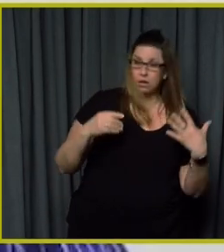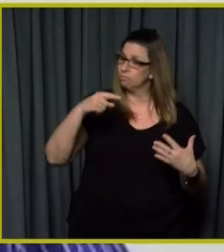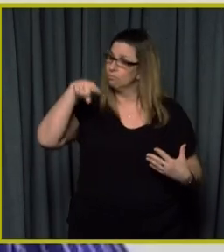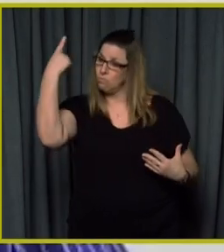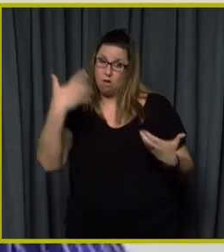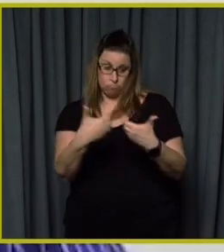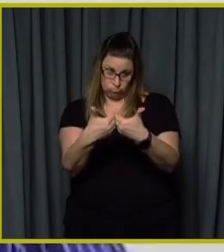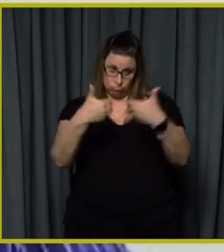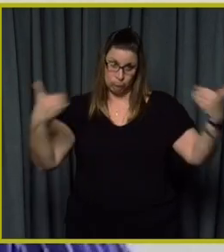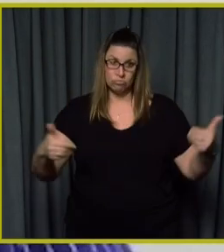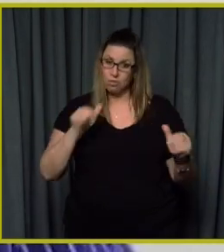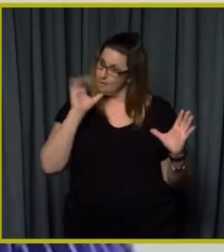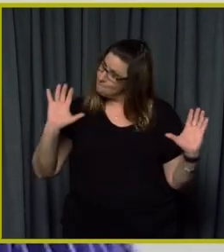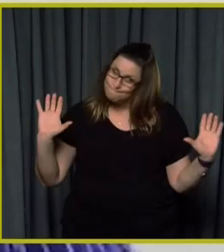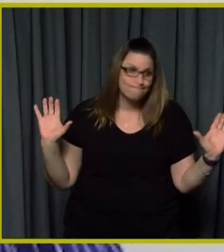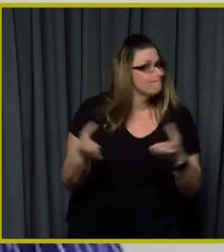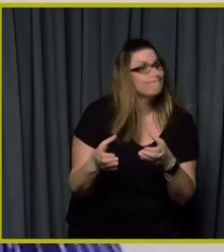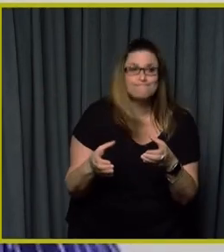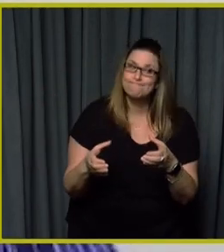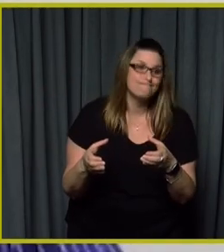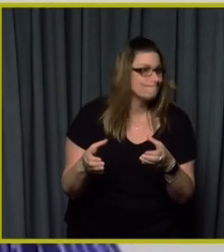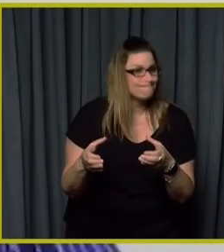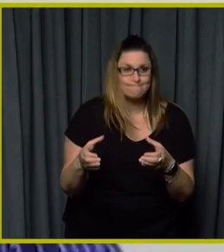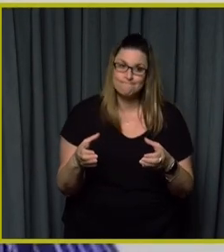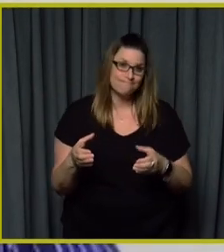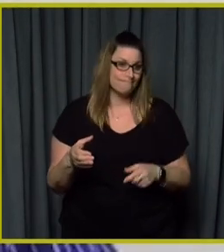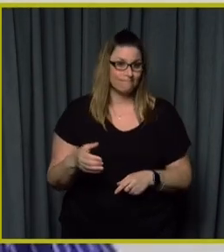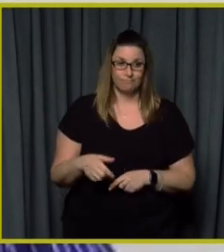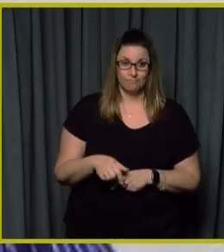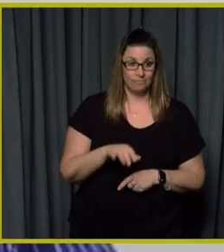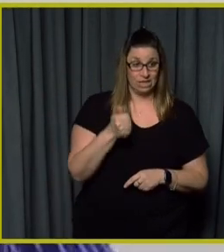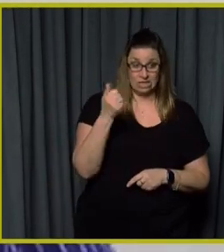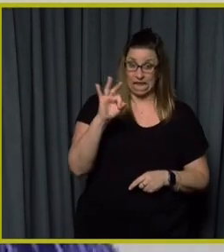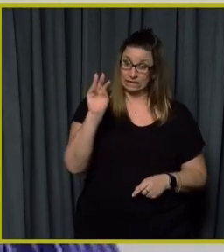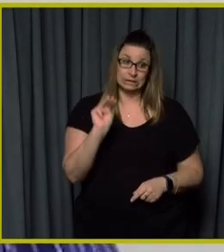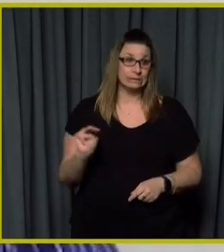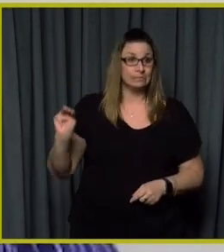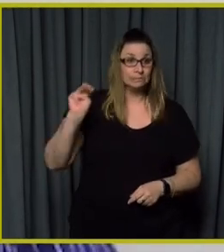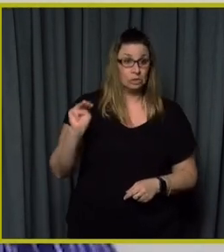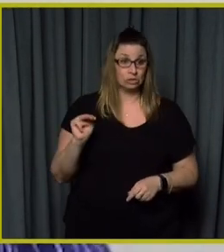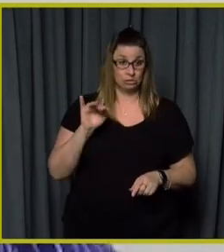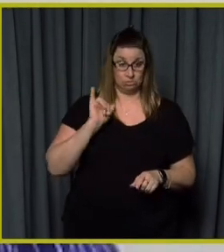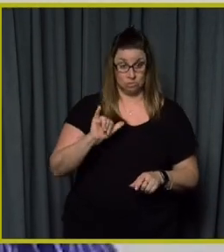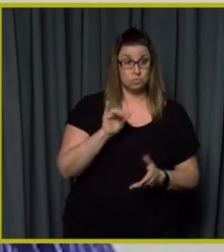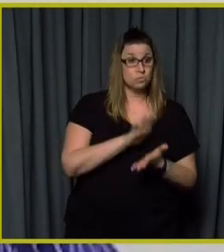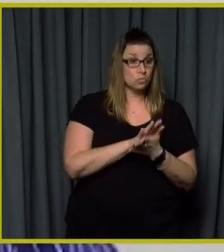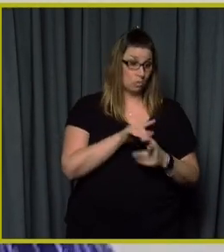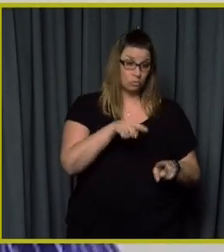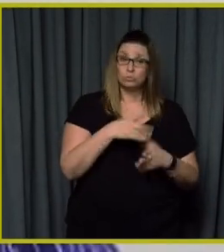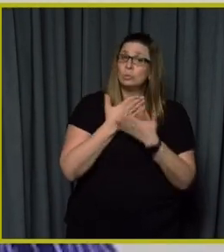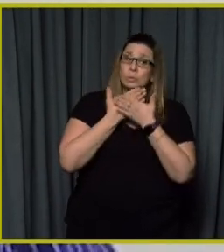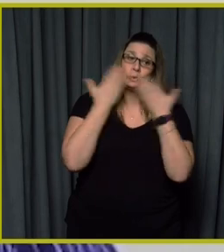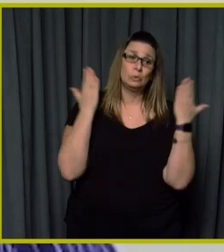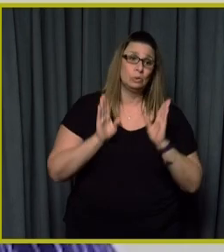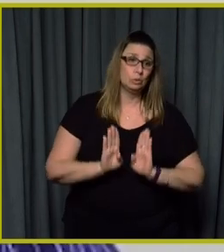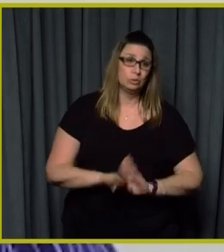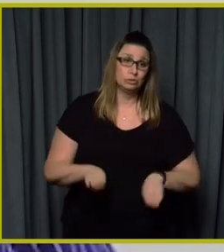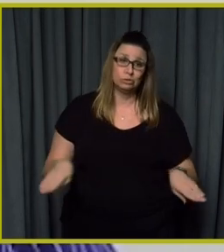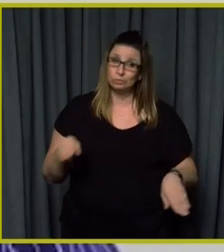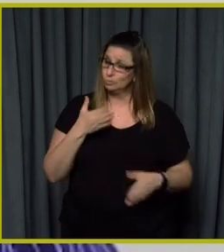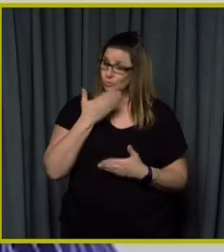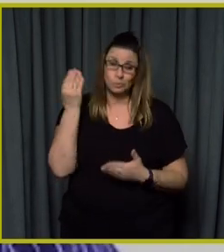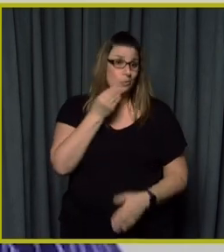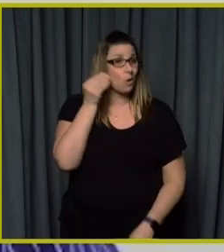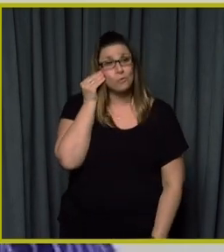homeless in 2018? Were you aware that student debt is now over